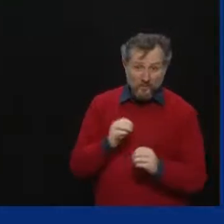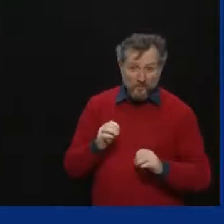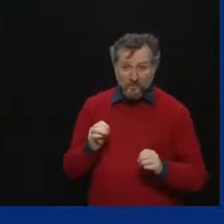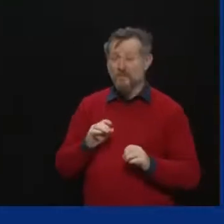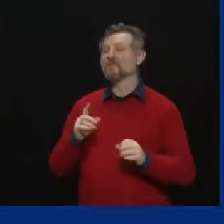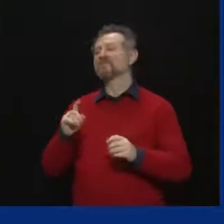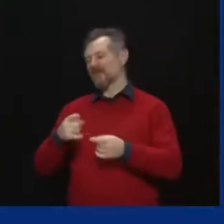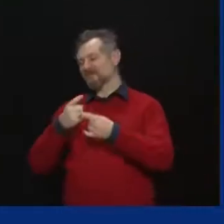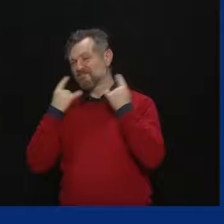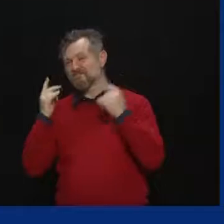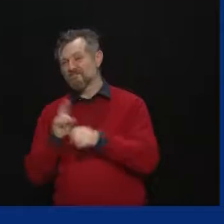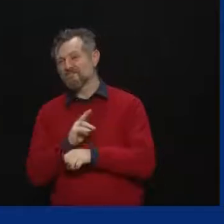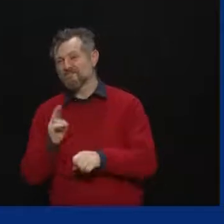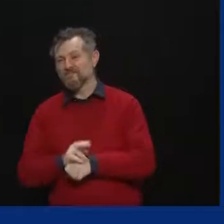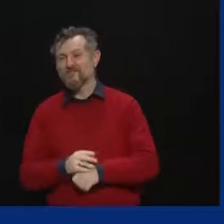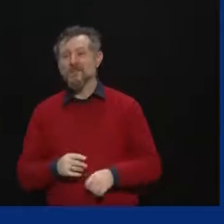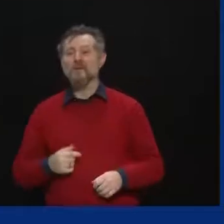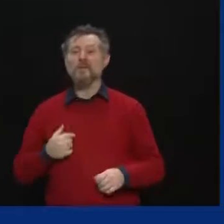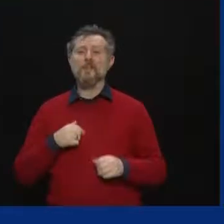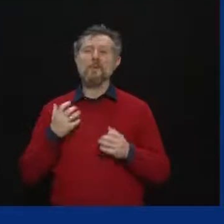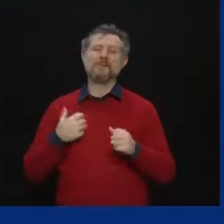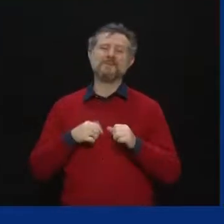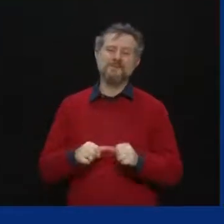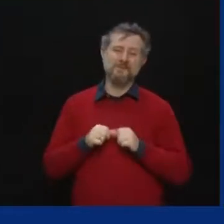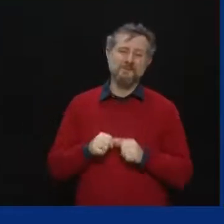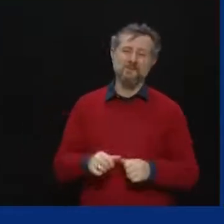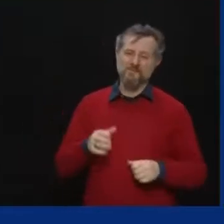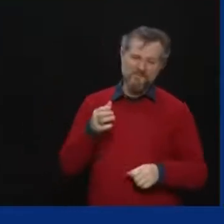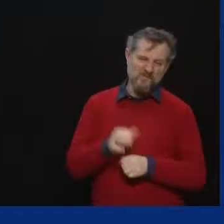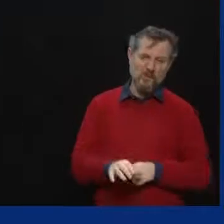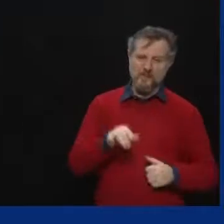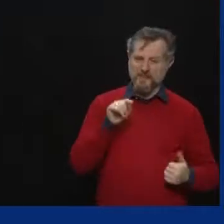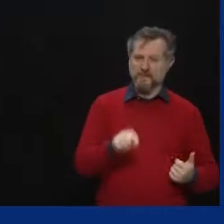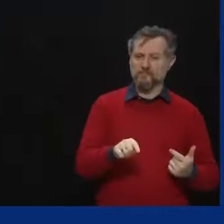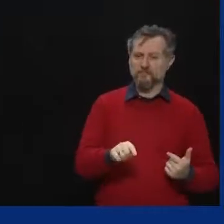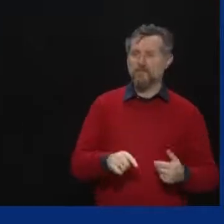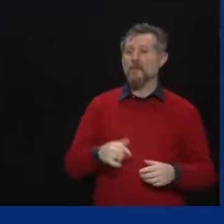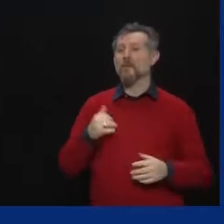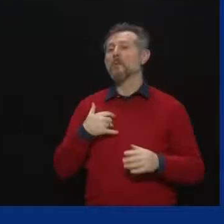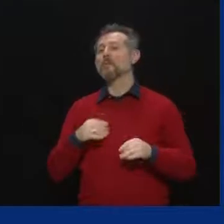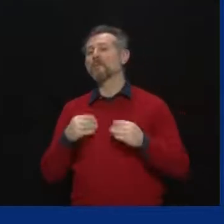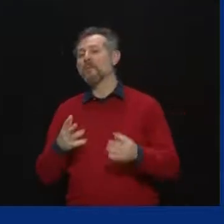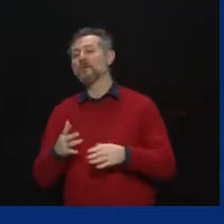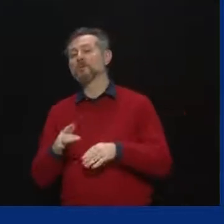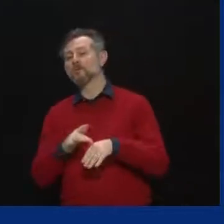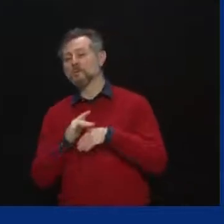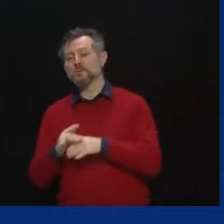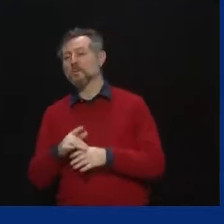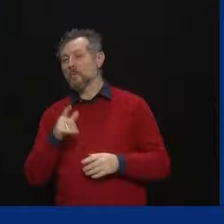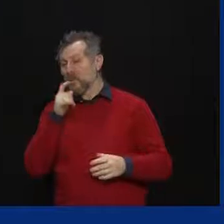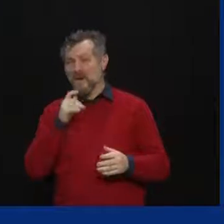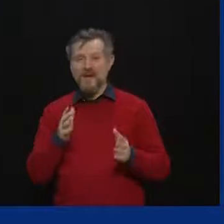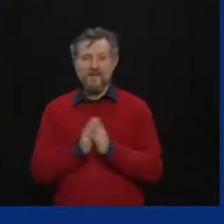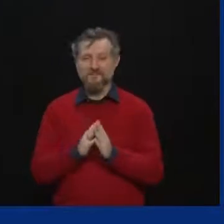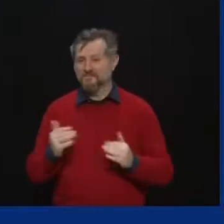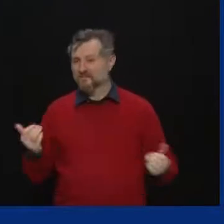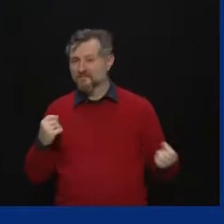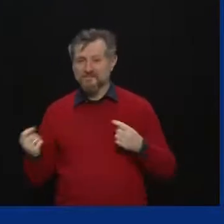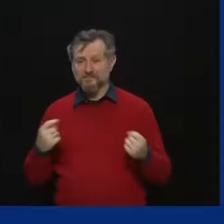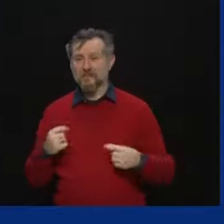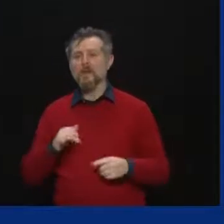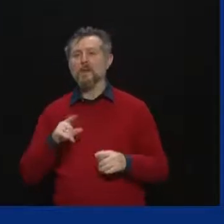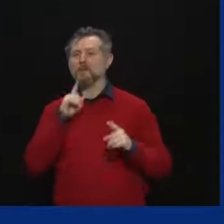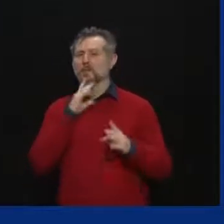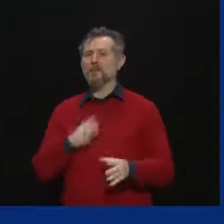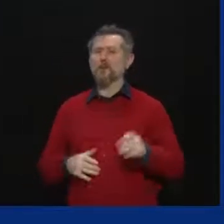rules, and we're here to continue enforcement as well as providing resources for the counties that ask for it. Governor, given the circumstances,